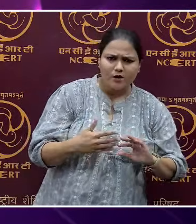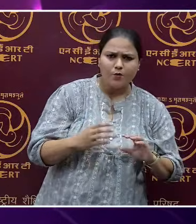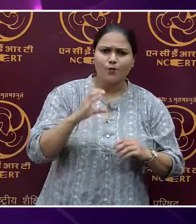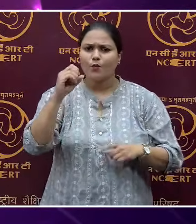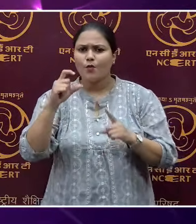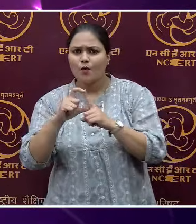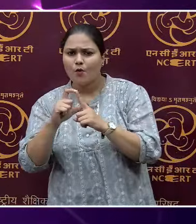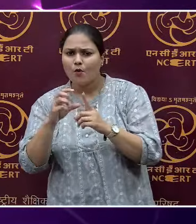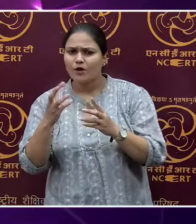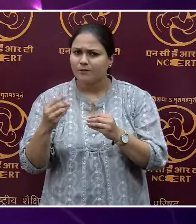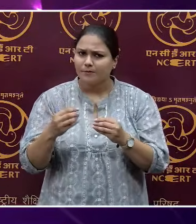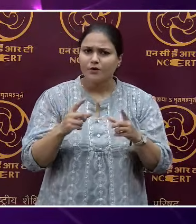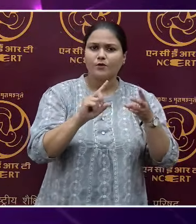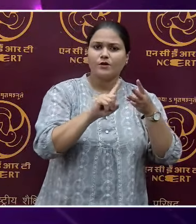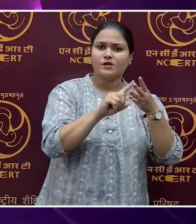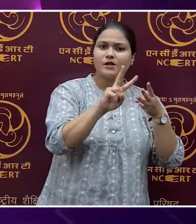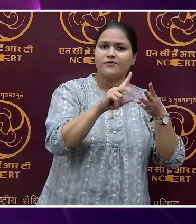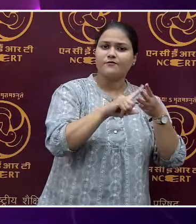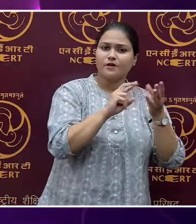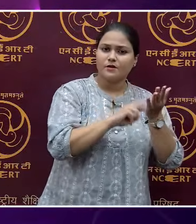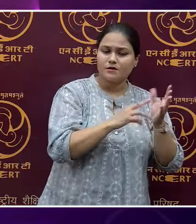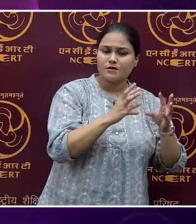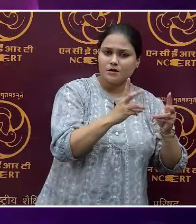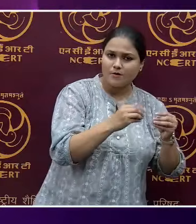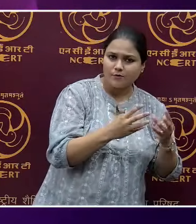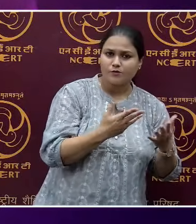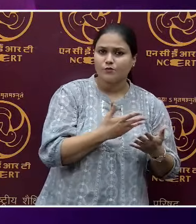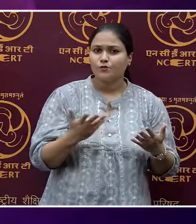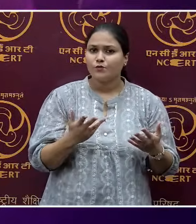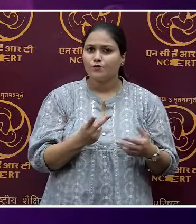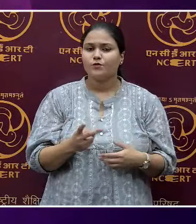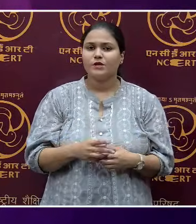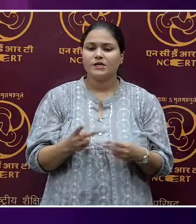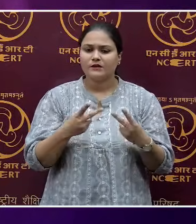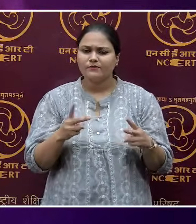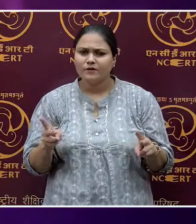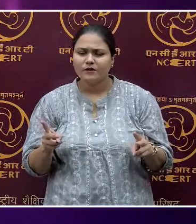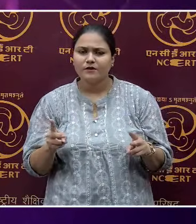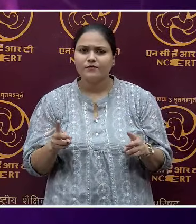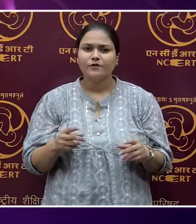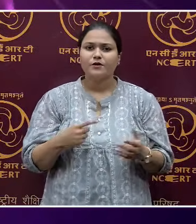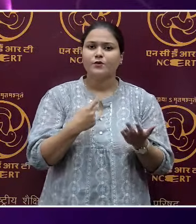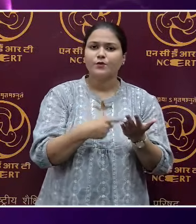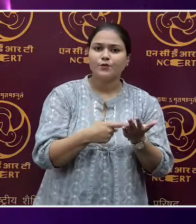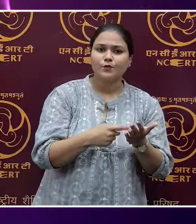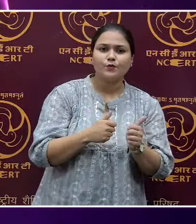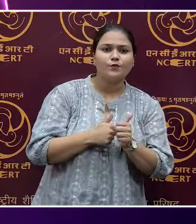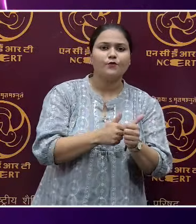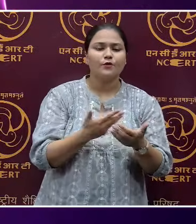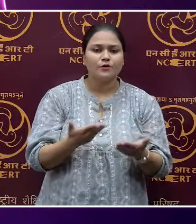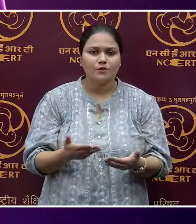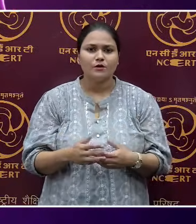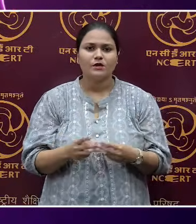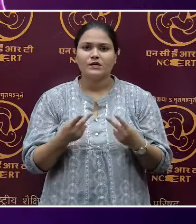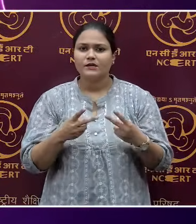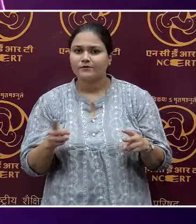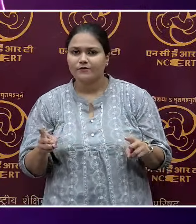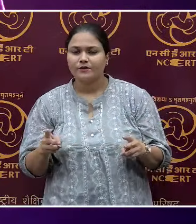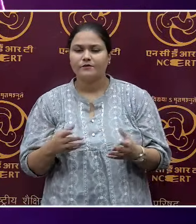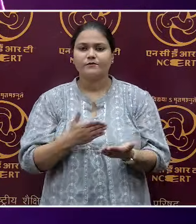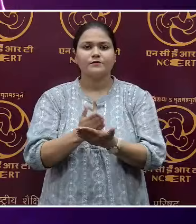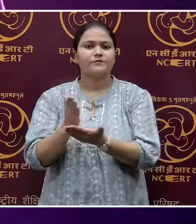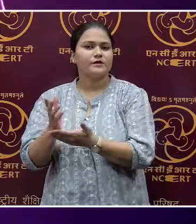like different you can say conditions, functions, and by using the different